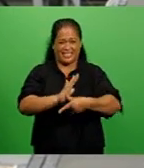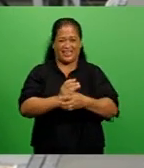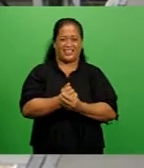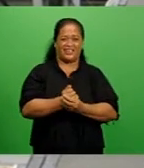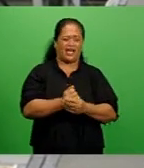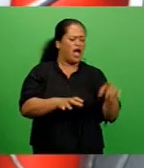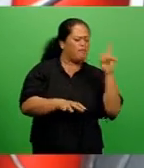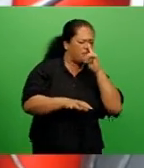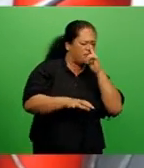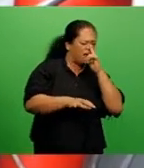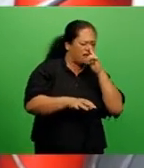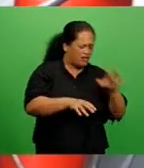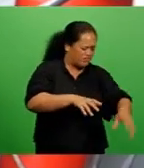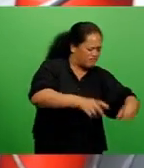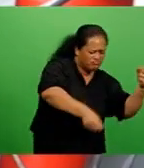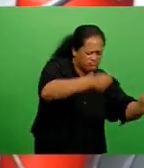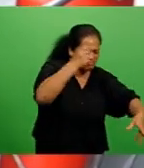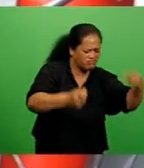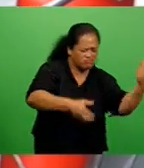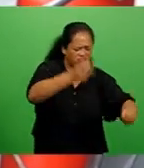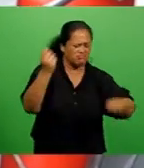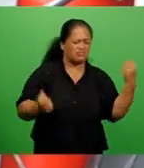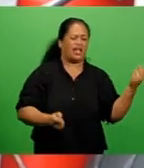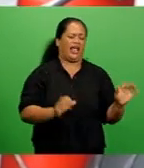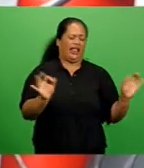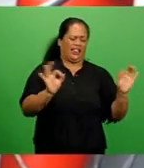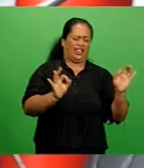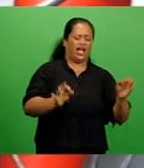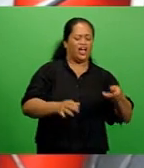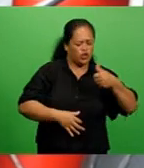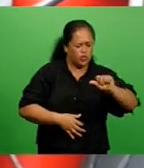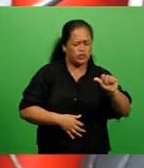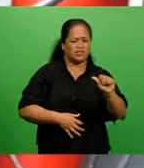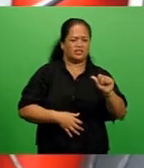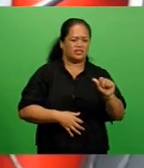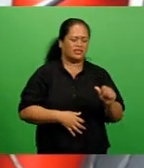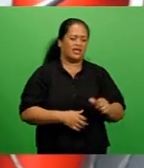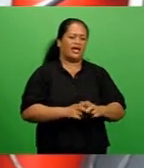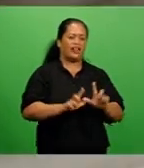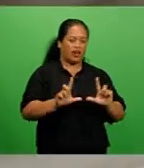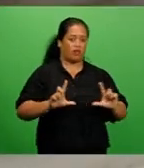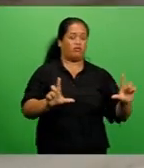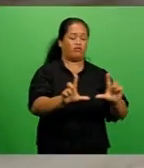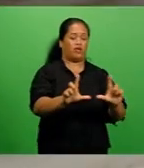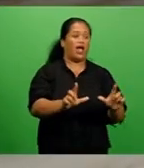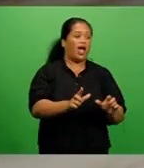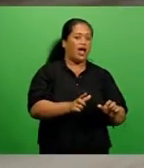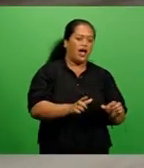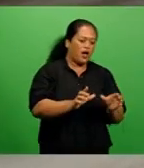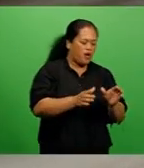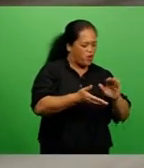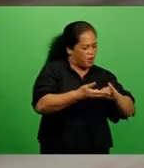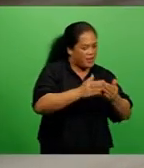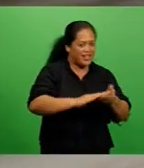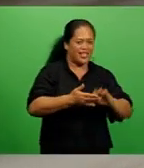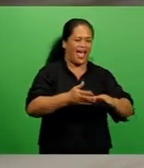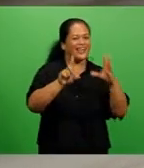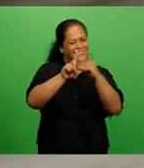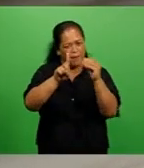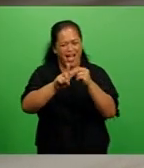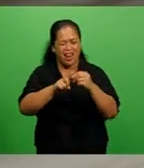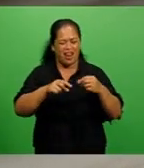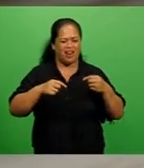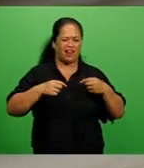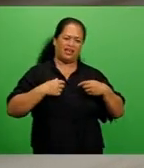not using that people out then the coastal communities can use, you know, like a t-shirt. It's sitting